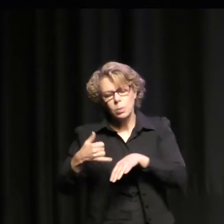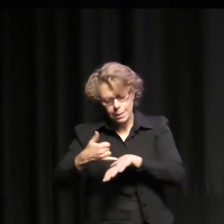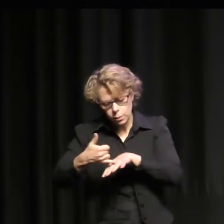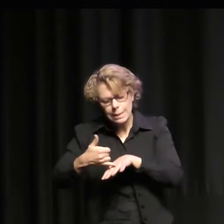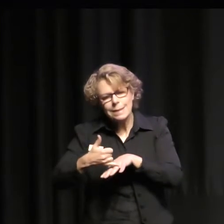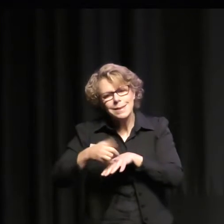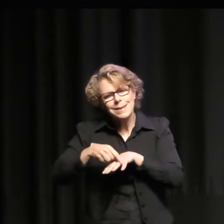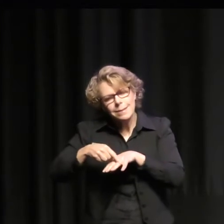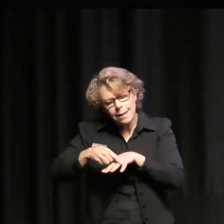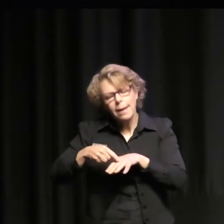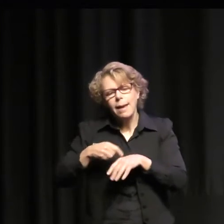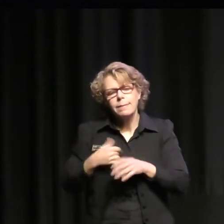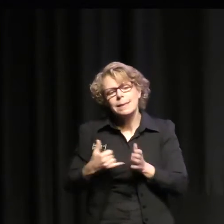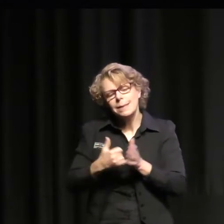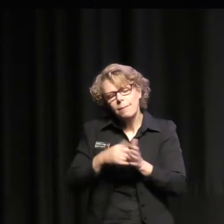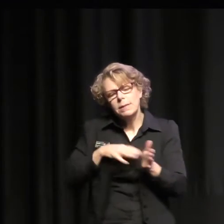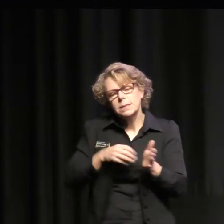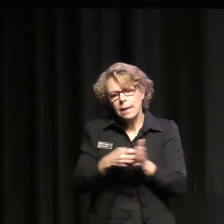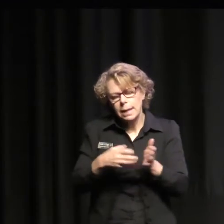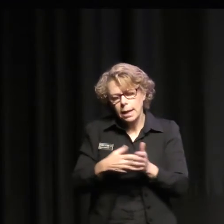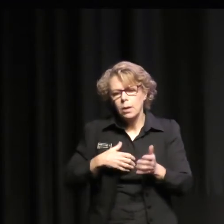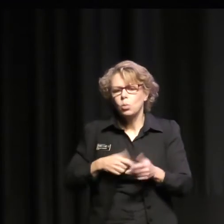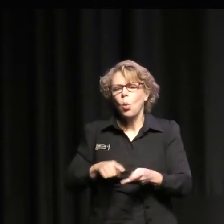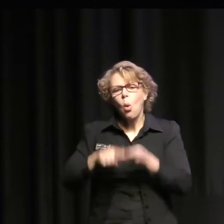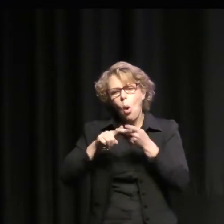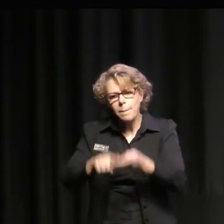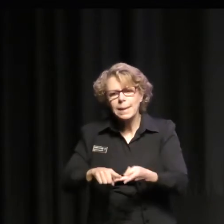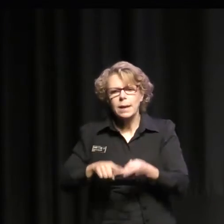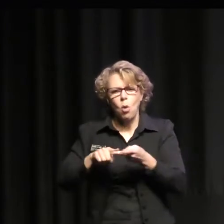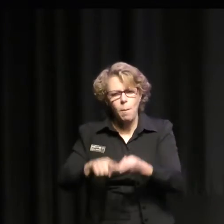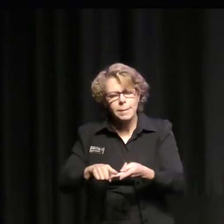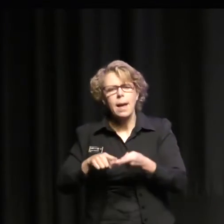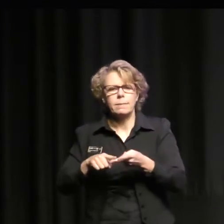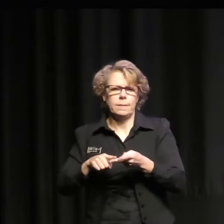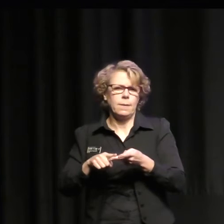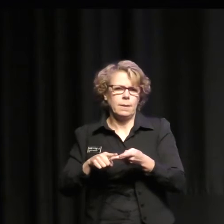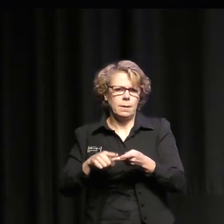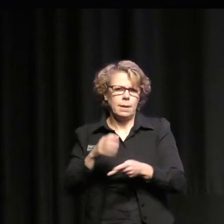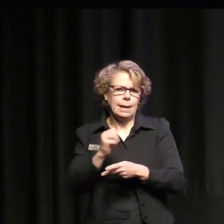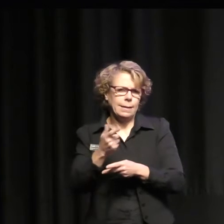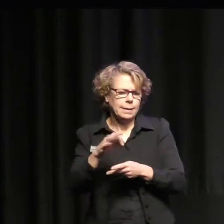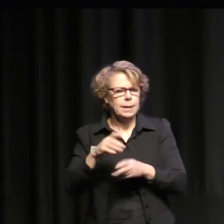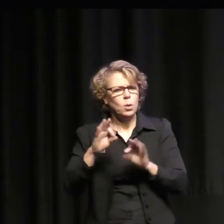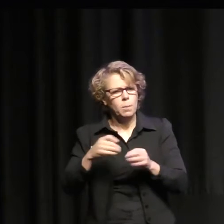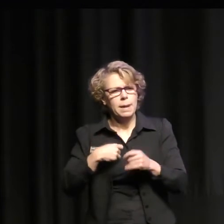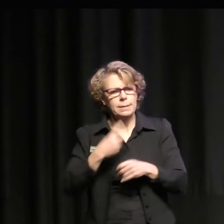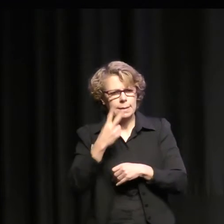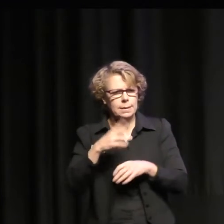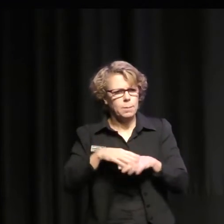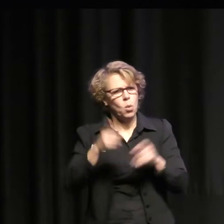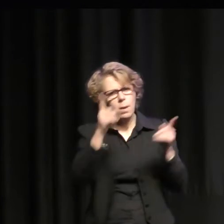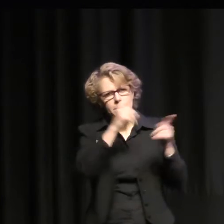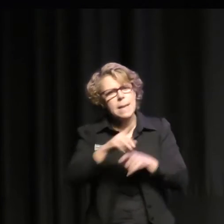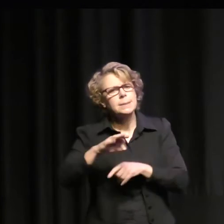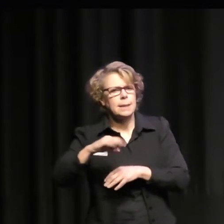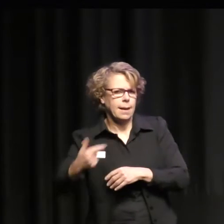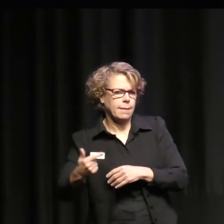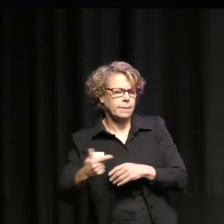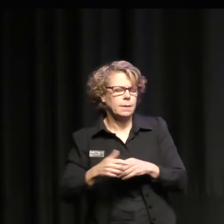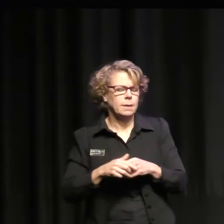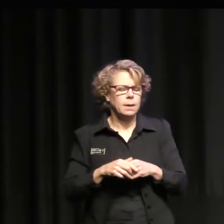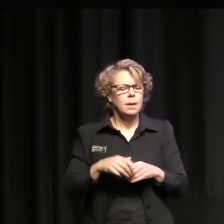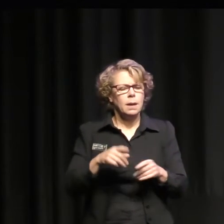helps reproduce the ethics of our humanity. If you dismantle